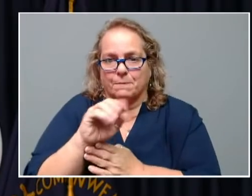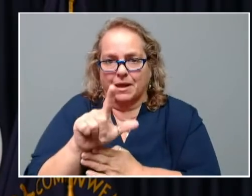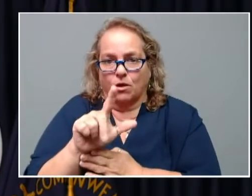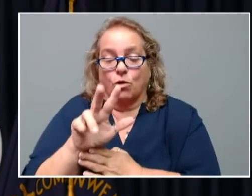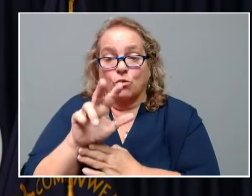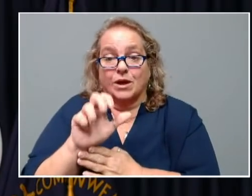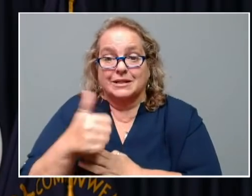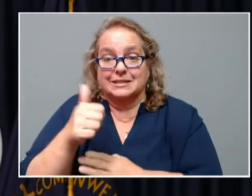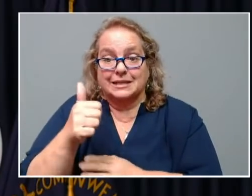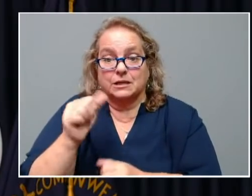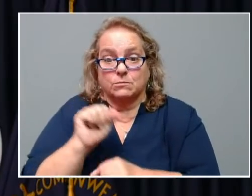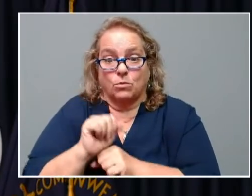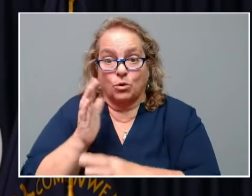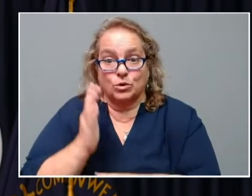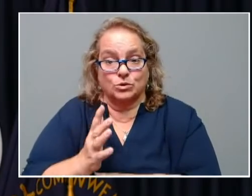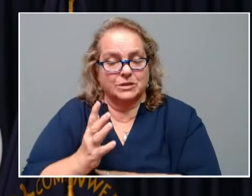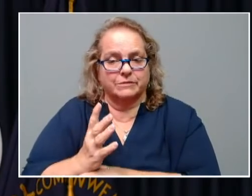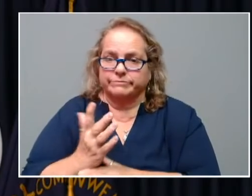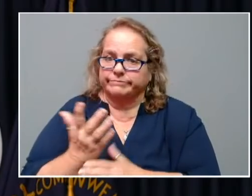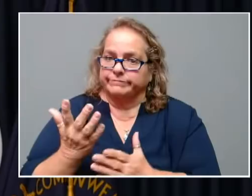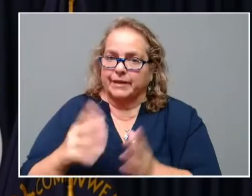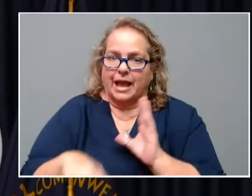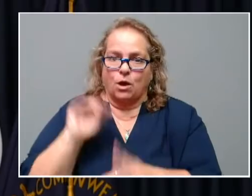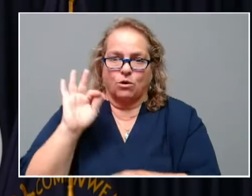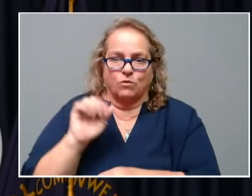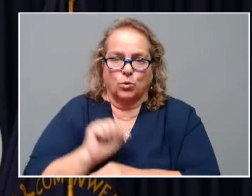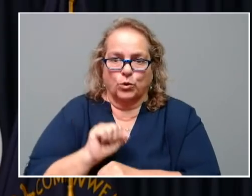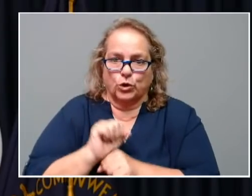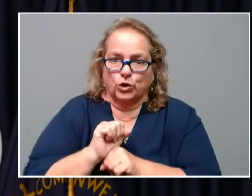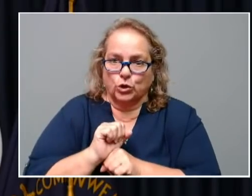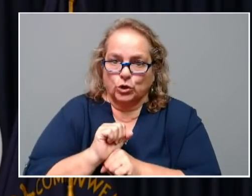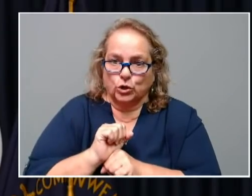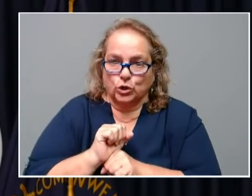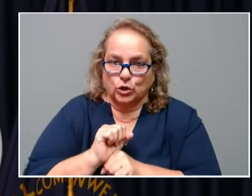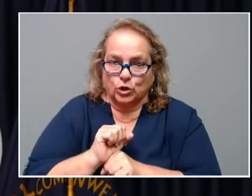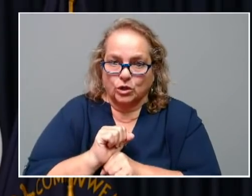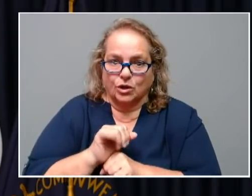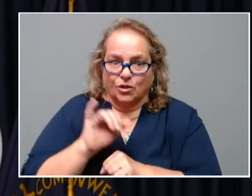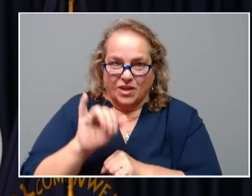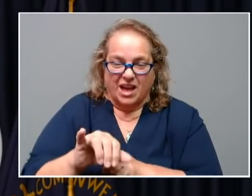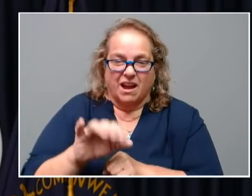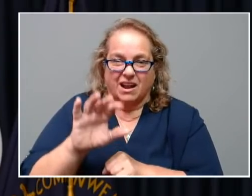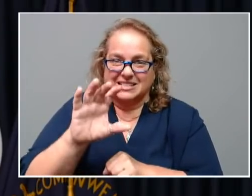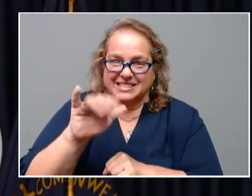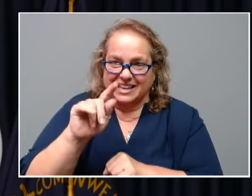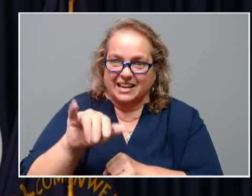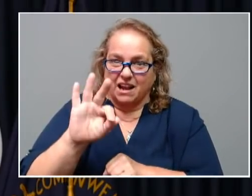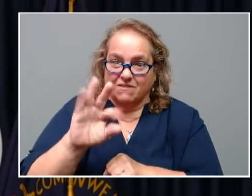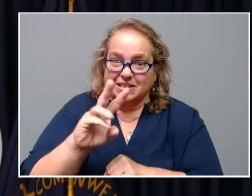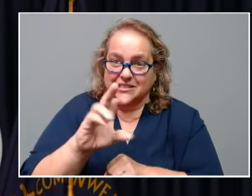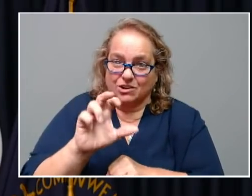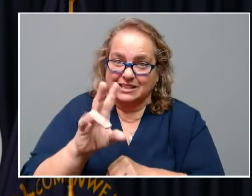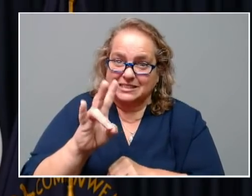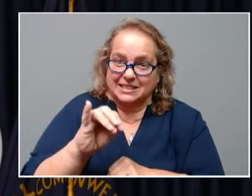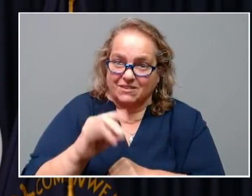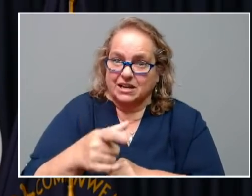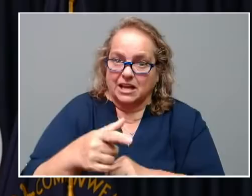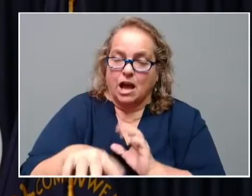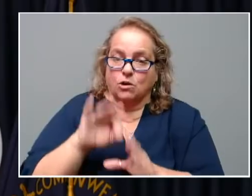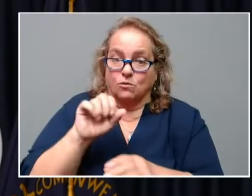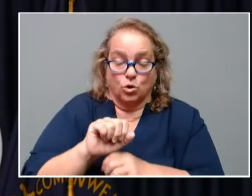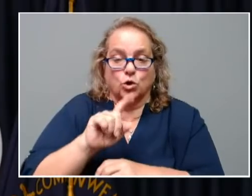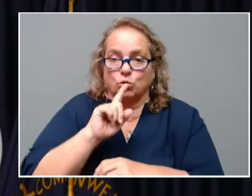Think about that, 310 employees in or around a city of 670, just devastating